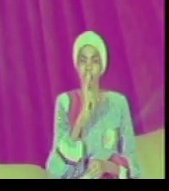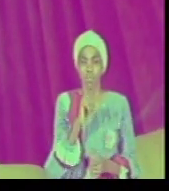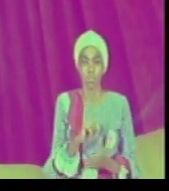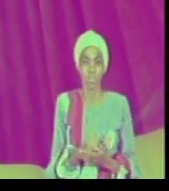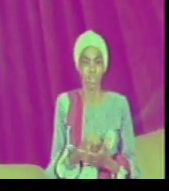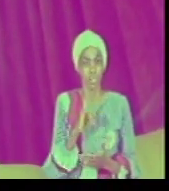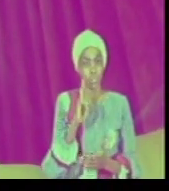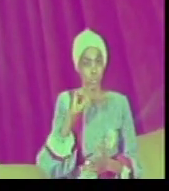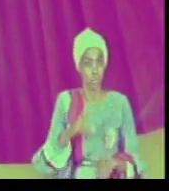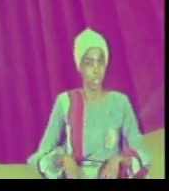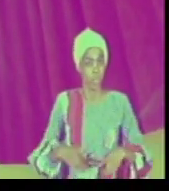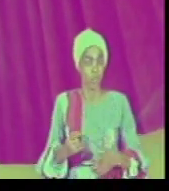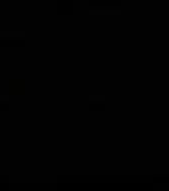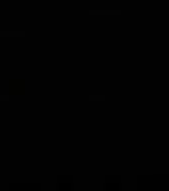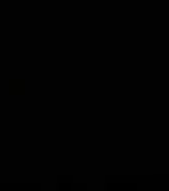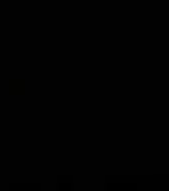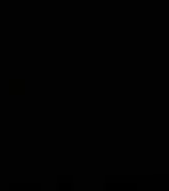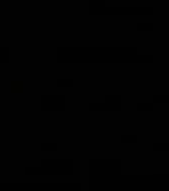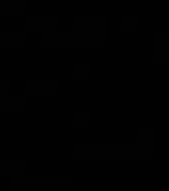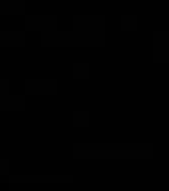impactful in Jesus' name.